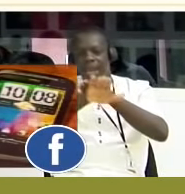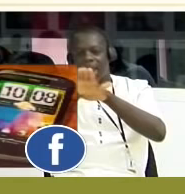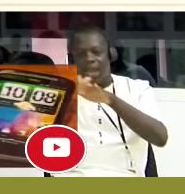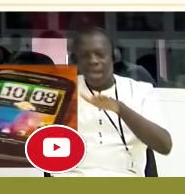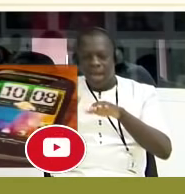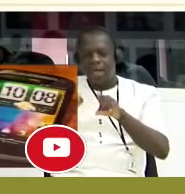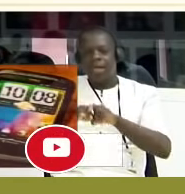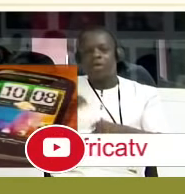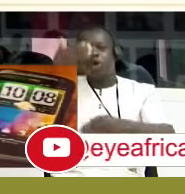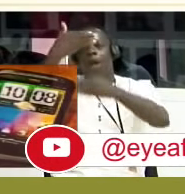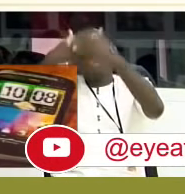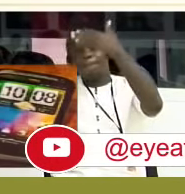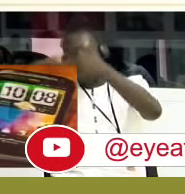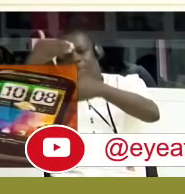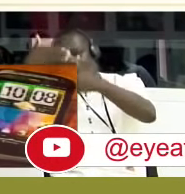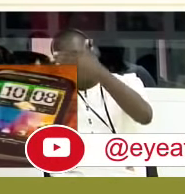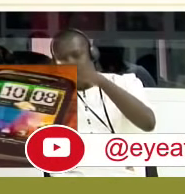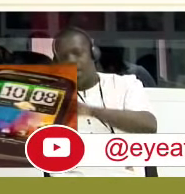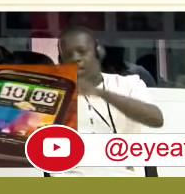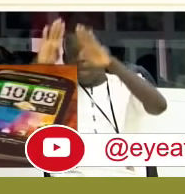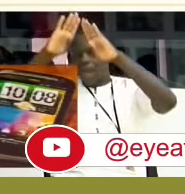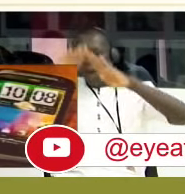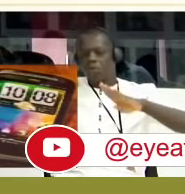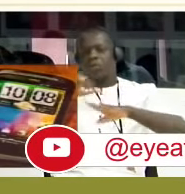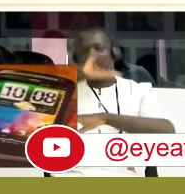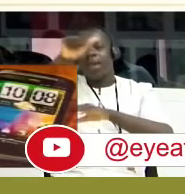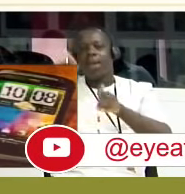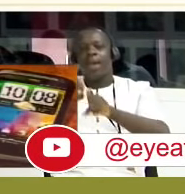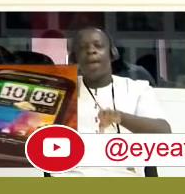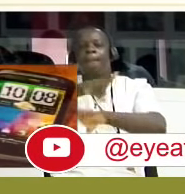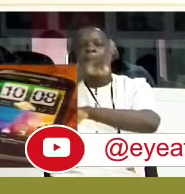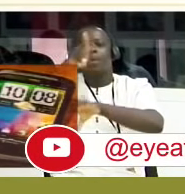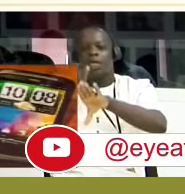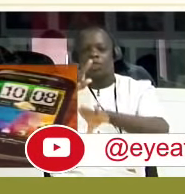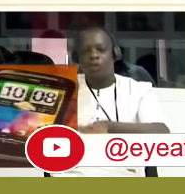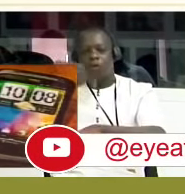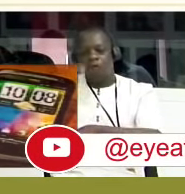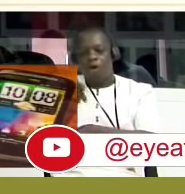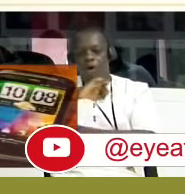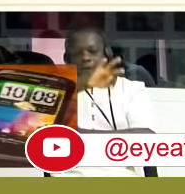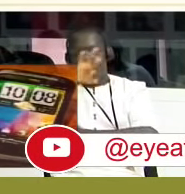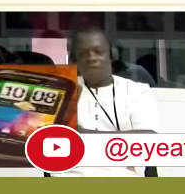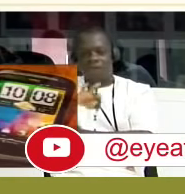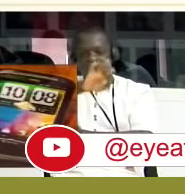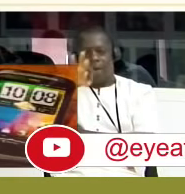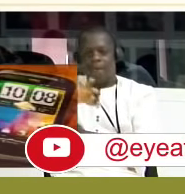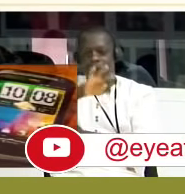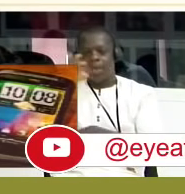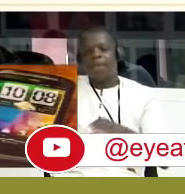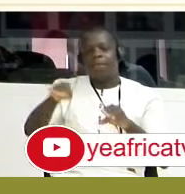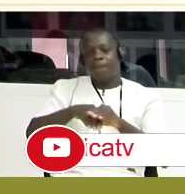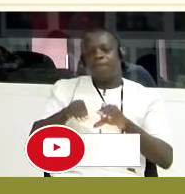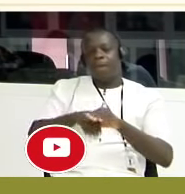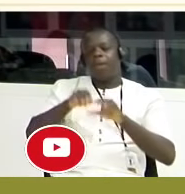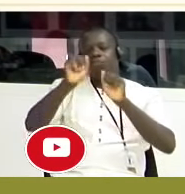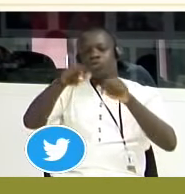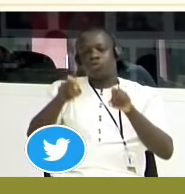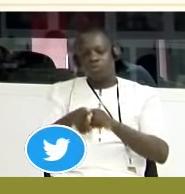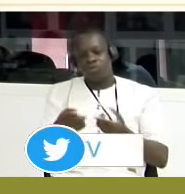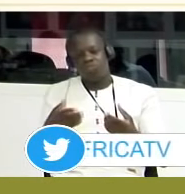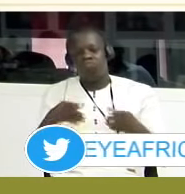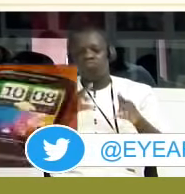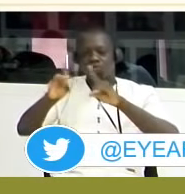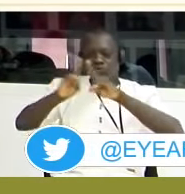of course, the barracks for the families. We will also negotiate with our line